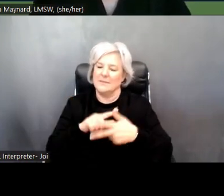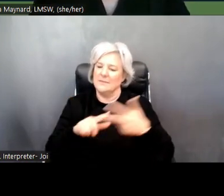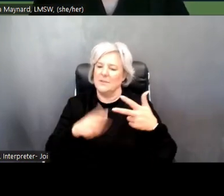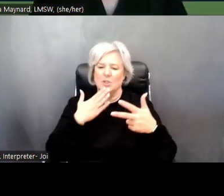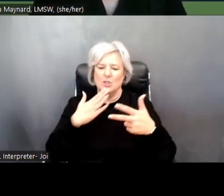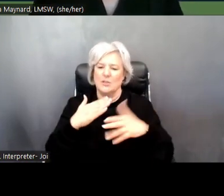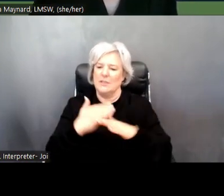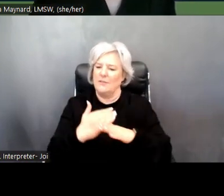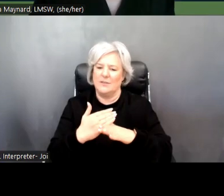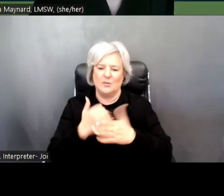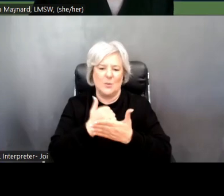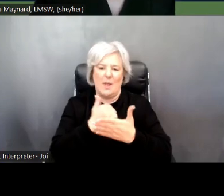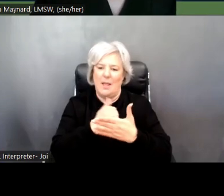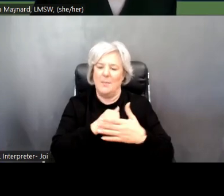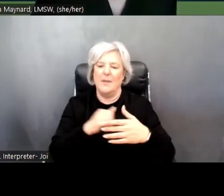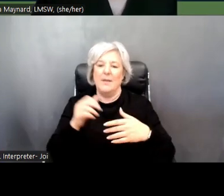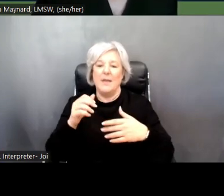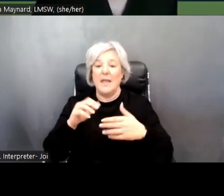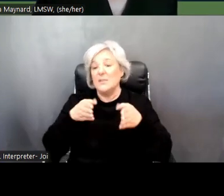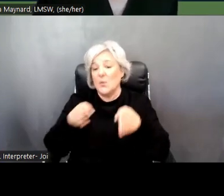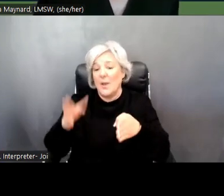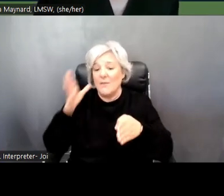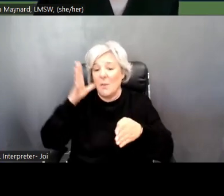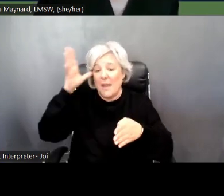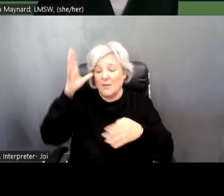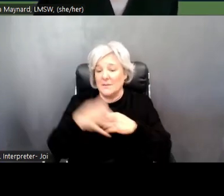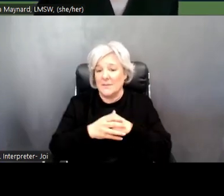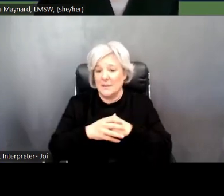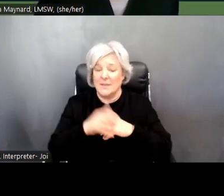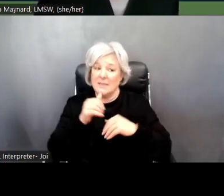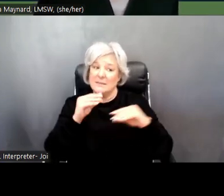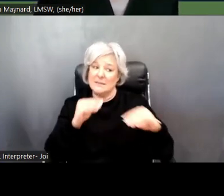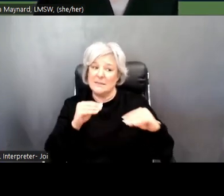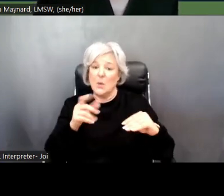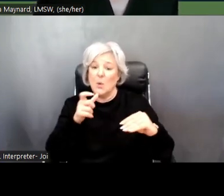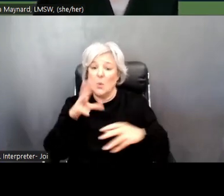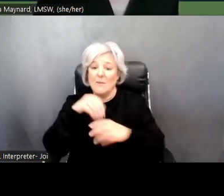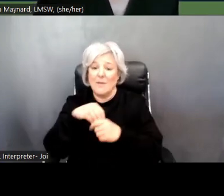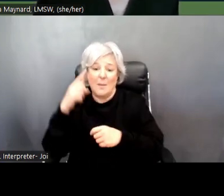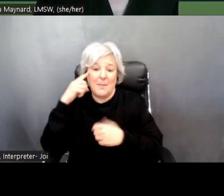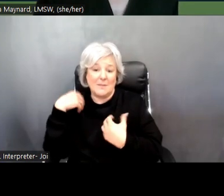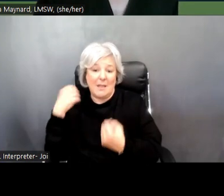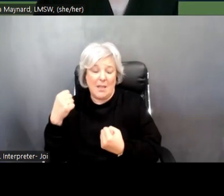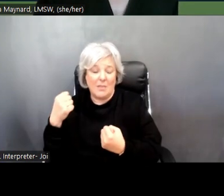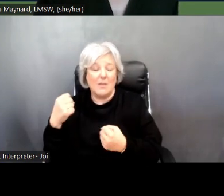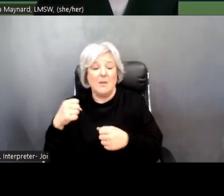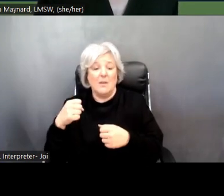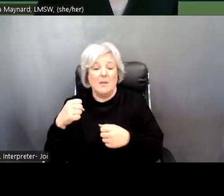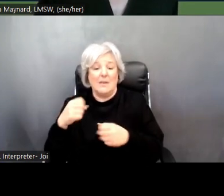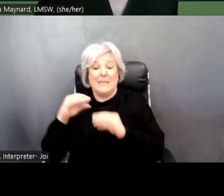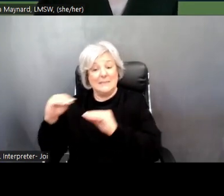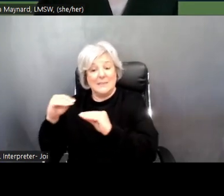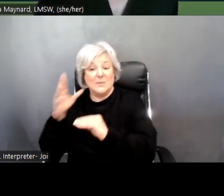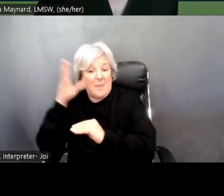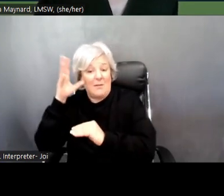intervention and a way of parenting. And we can teach, those of us who are working in mental health can teach parents to use a tool like